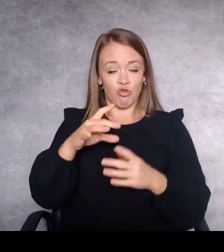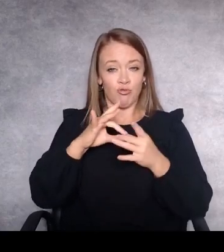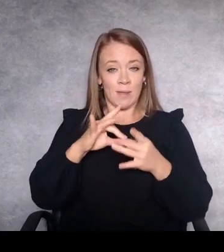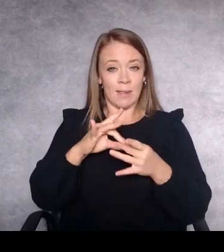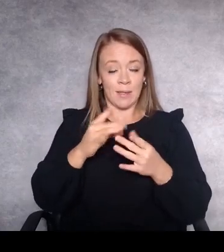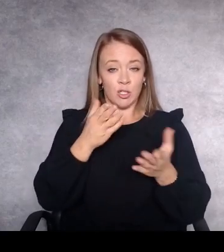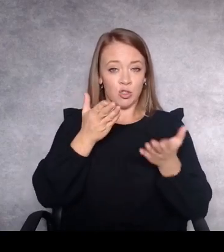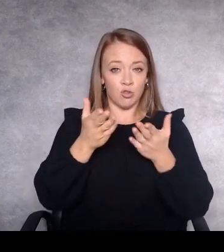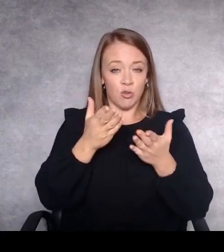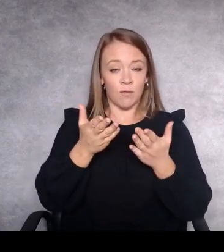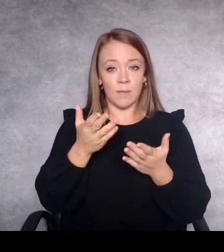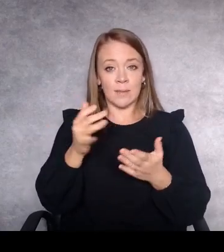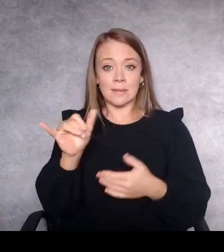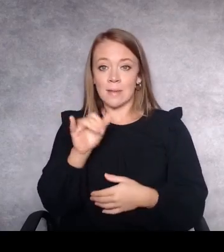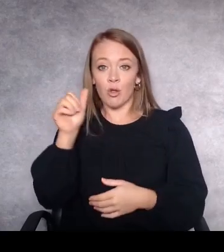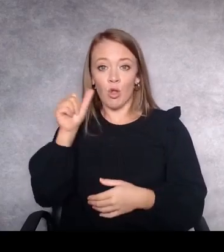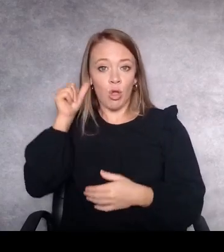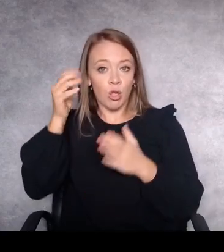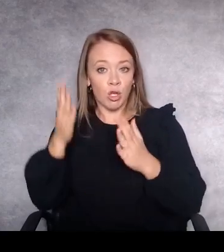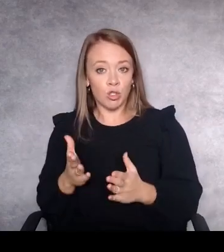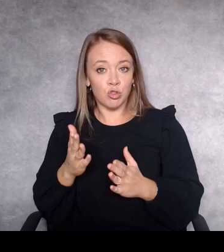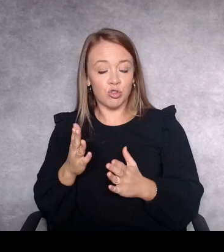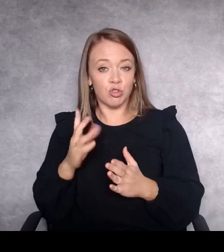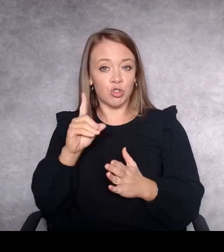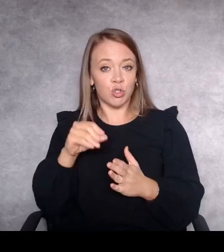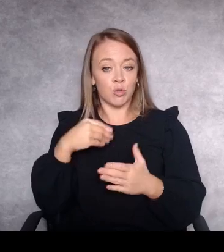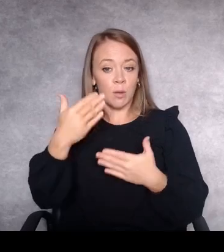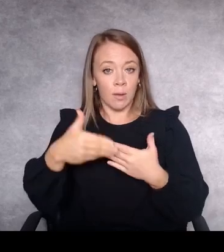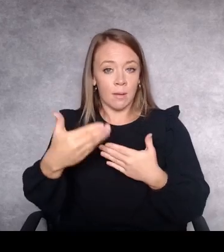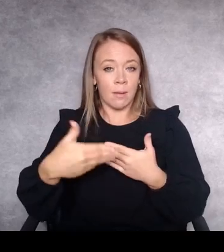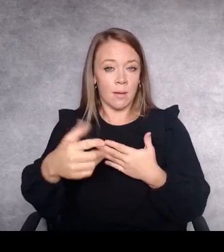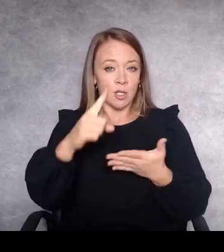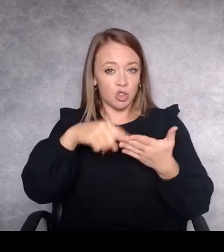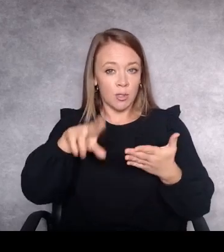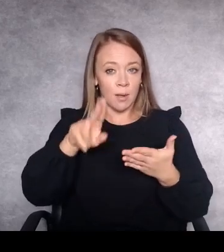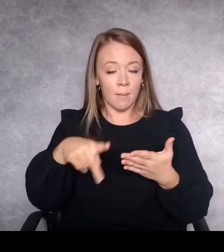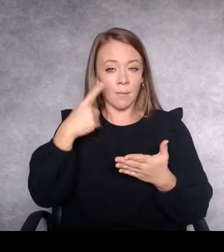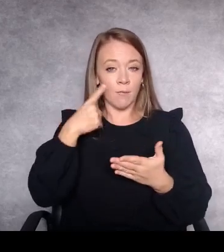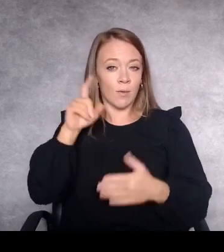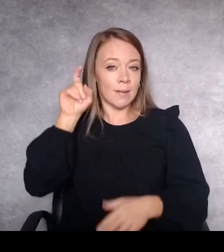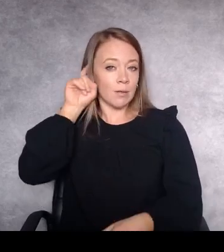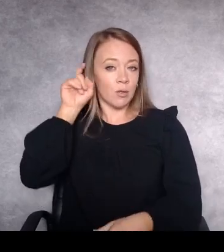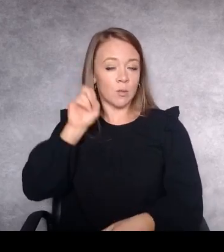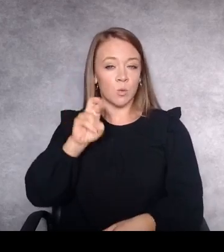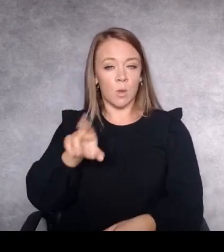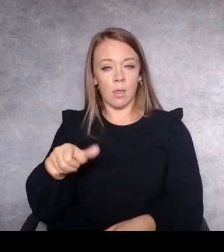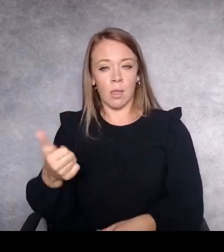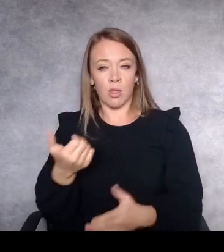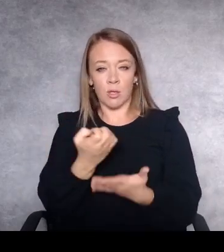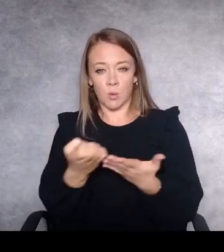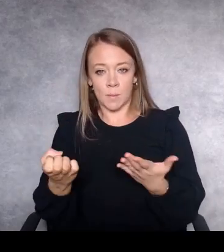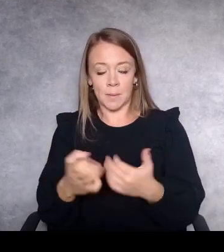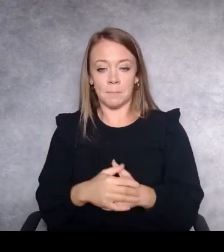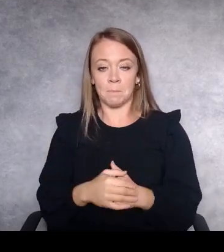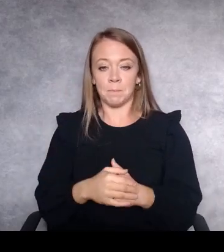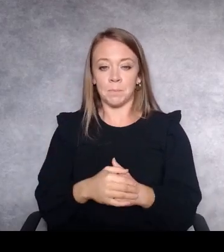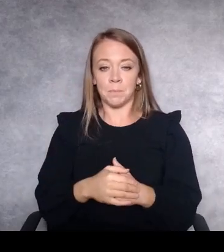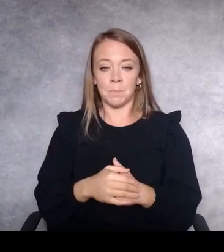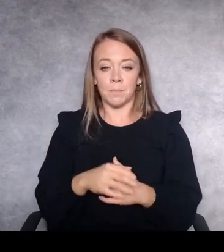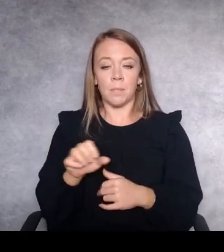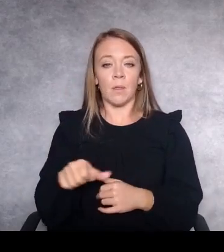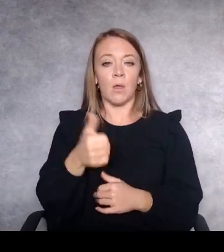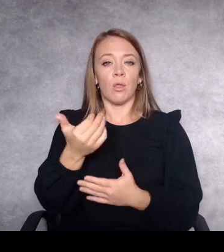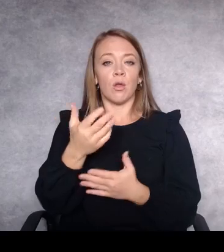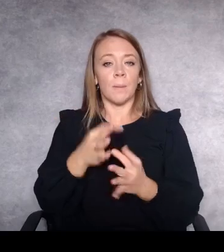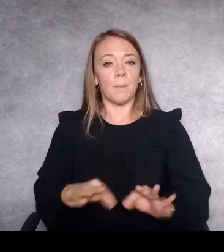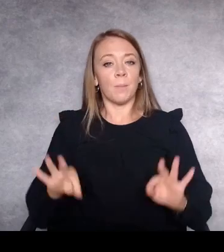an audiologist to perform regular checkups and maintenance of hearing aids or other devices.